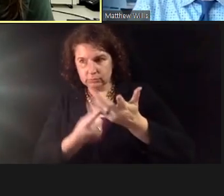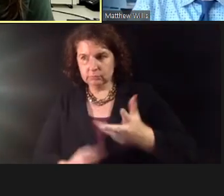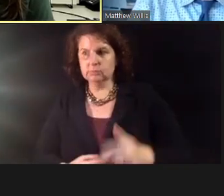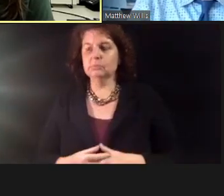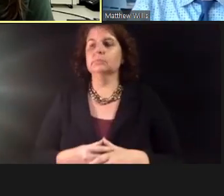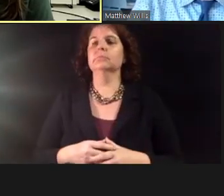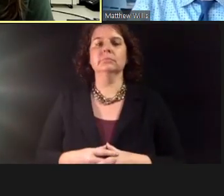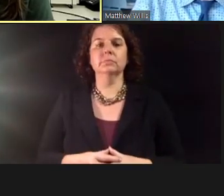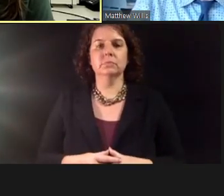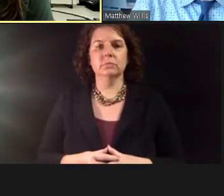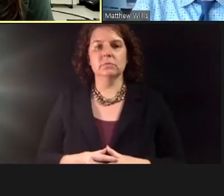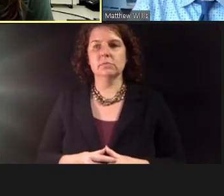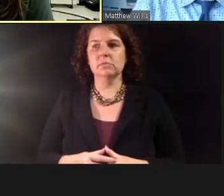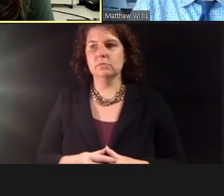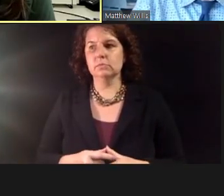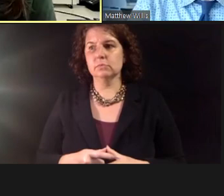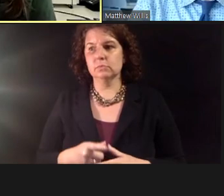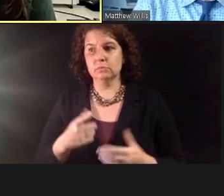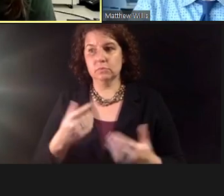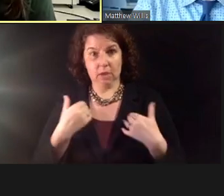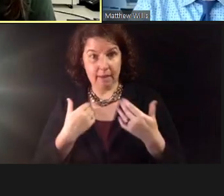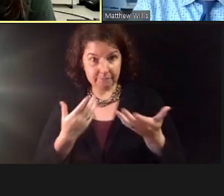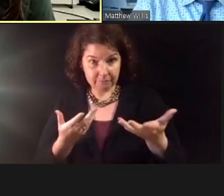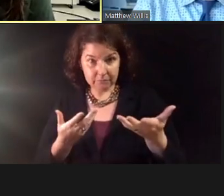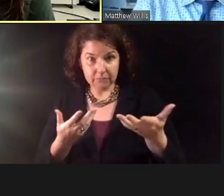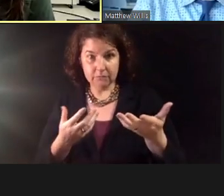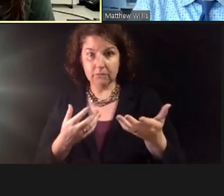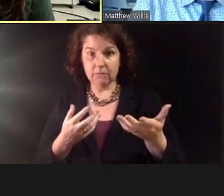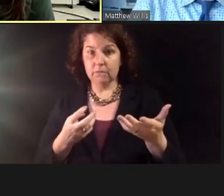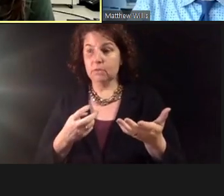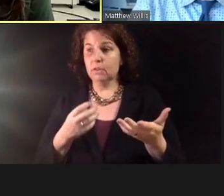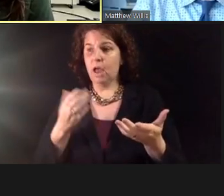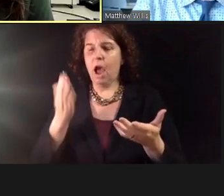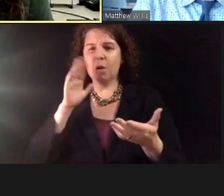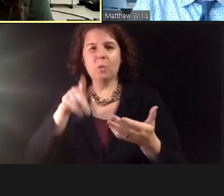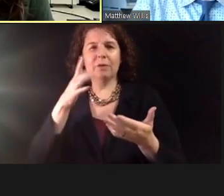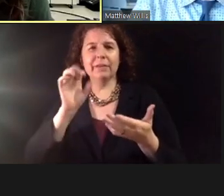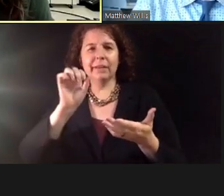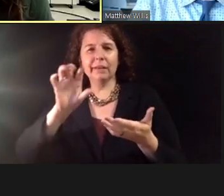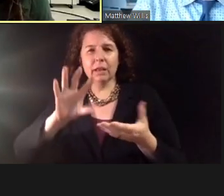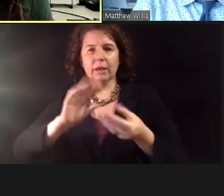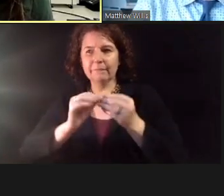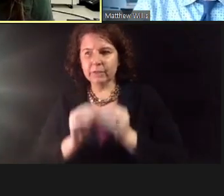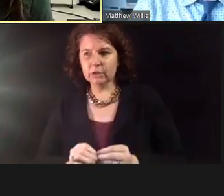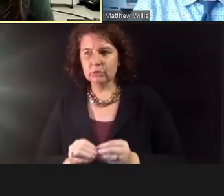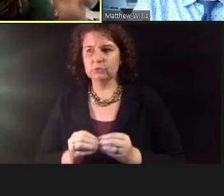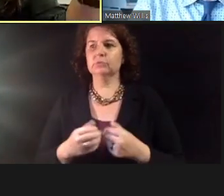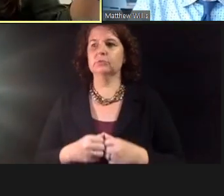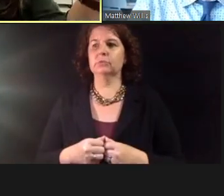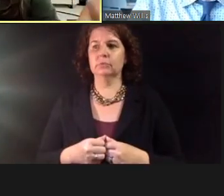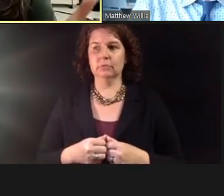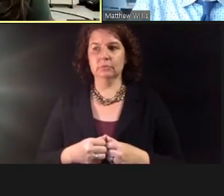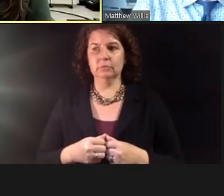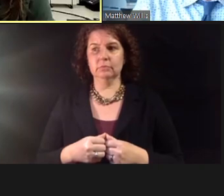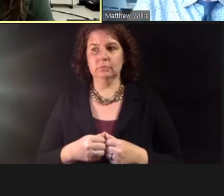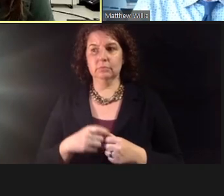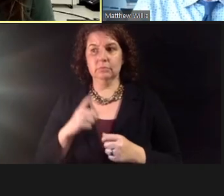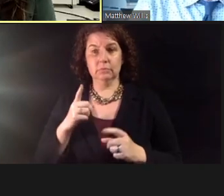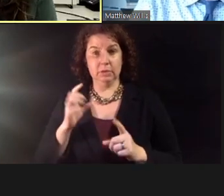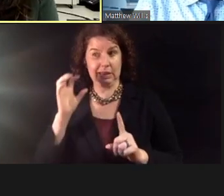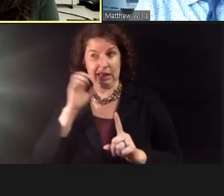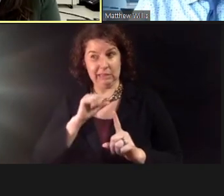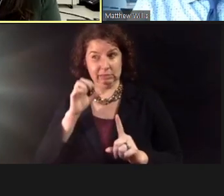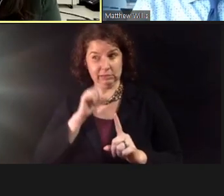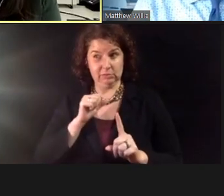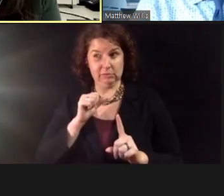do you have a question that came in is, is there, if you could guess, I realize you had some modeling there, but if you